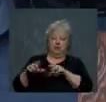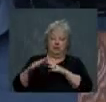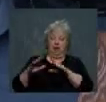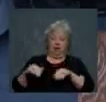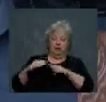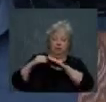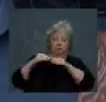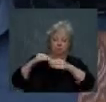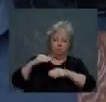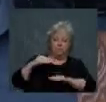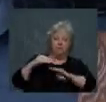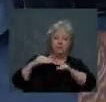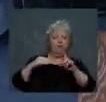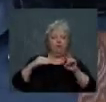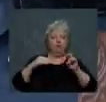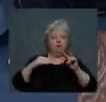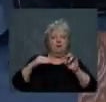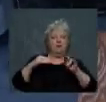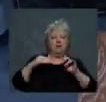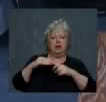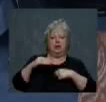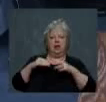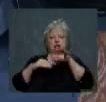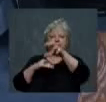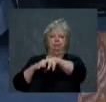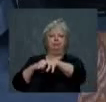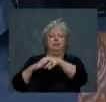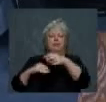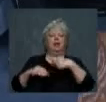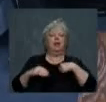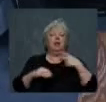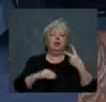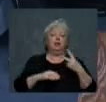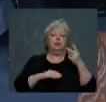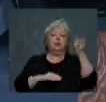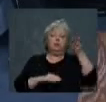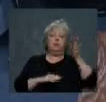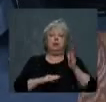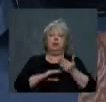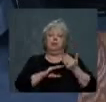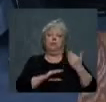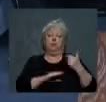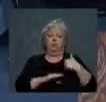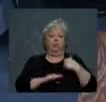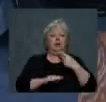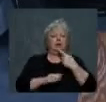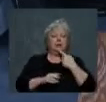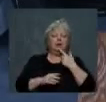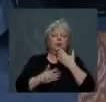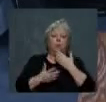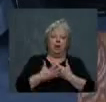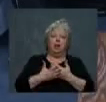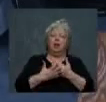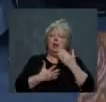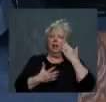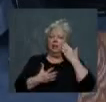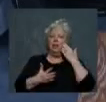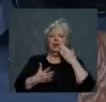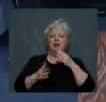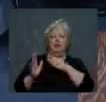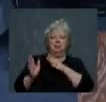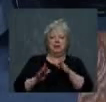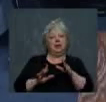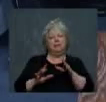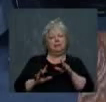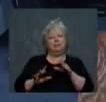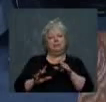the two speakers before, I think, said everything very well. I think it's a kind of a flawed plan to have that